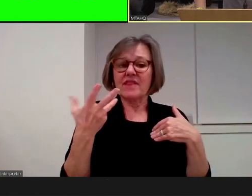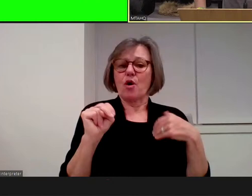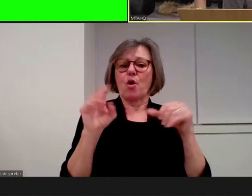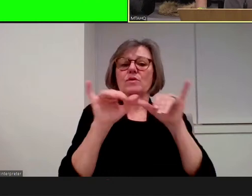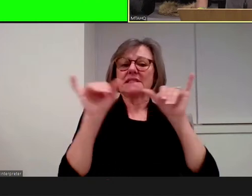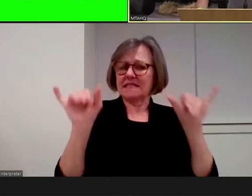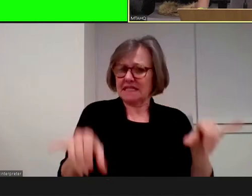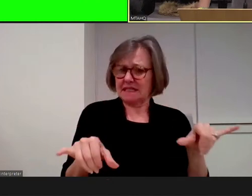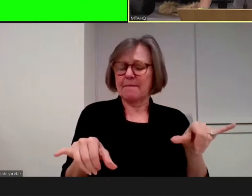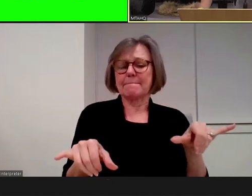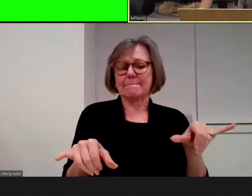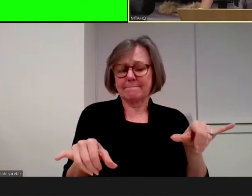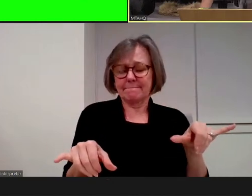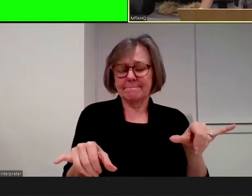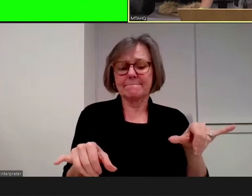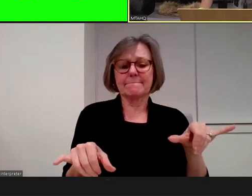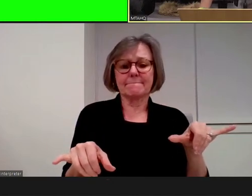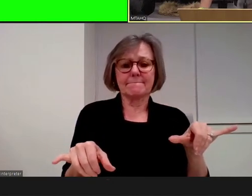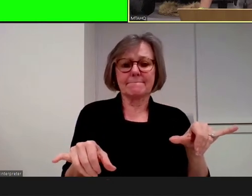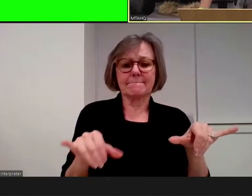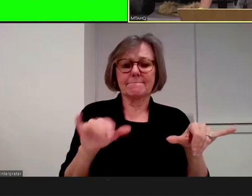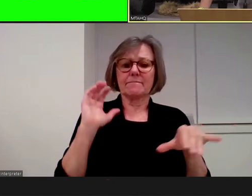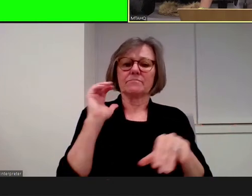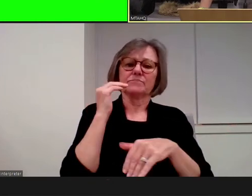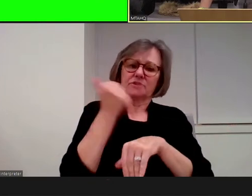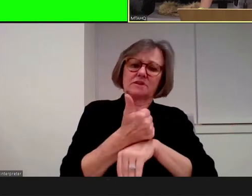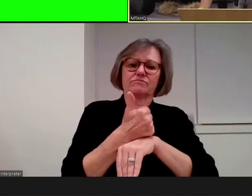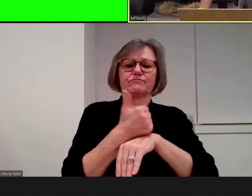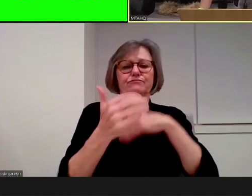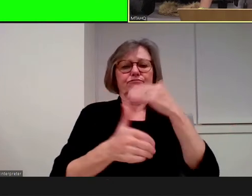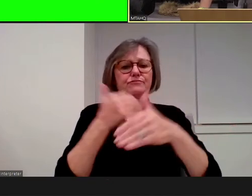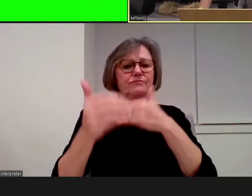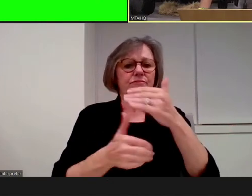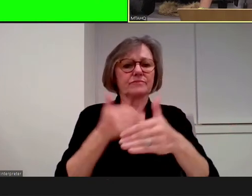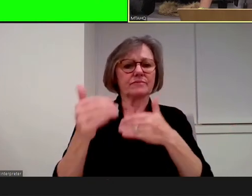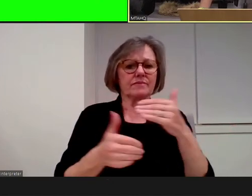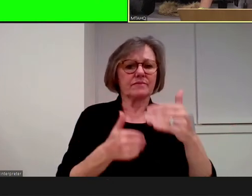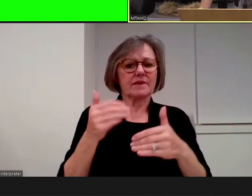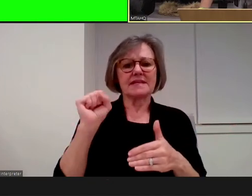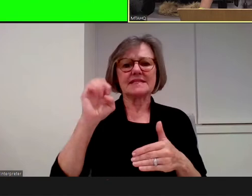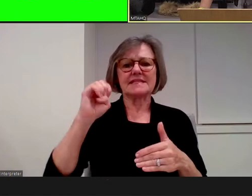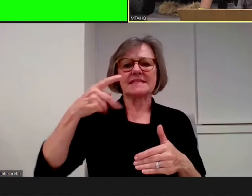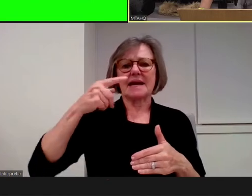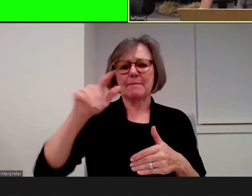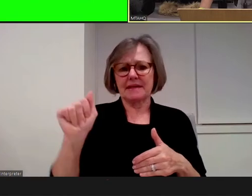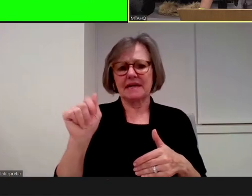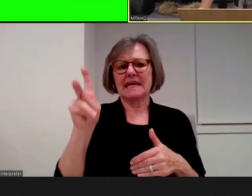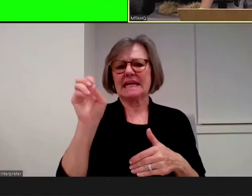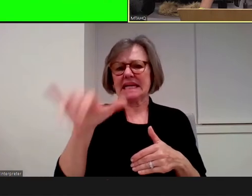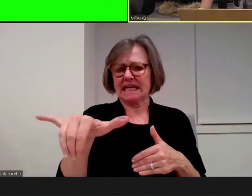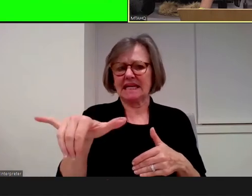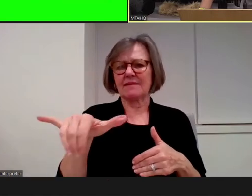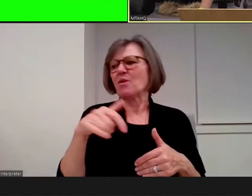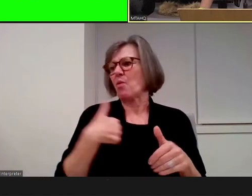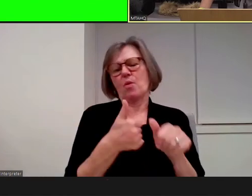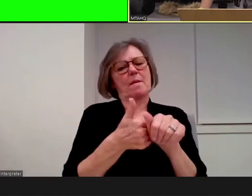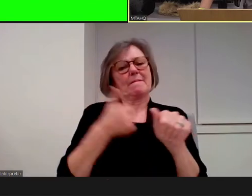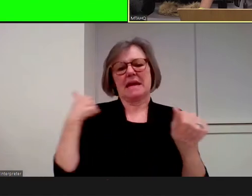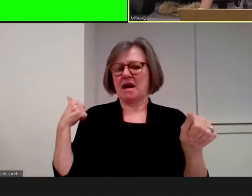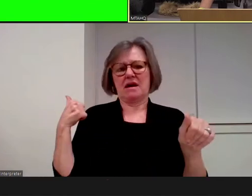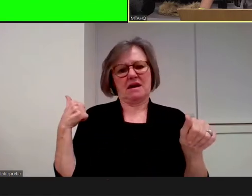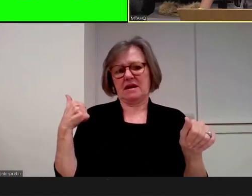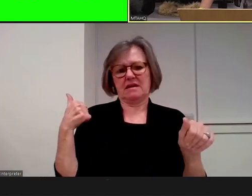system in progress, Deceptive Key. But we are behind regarding